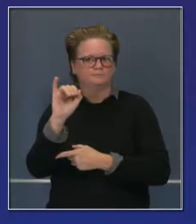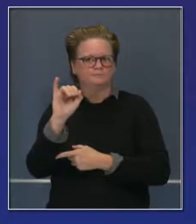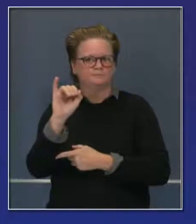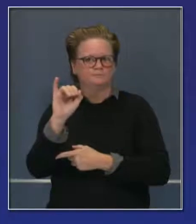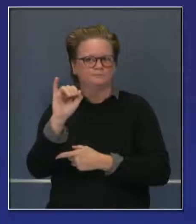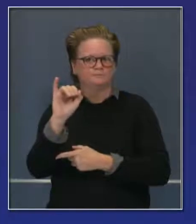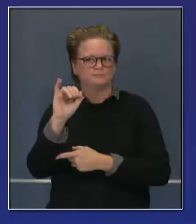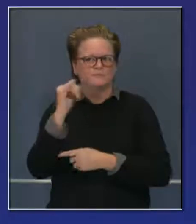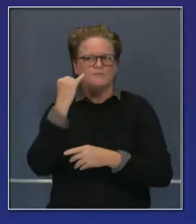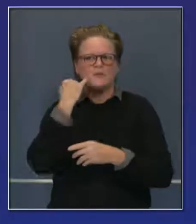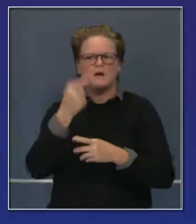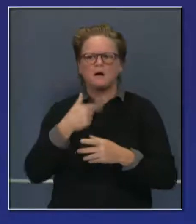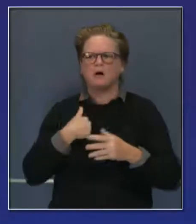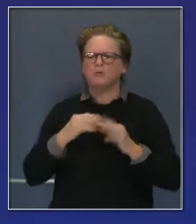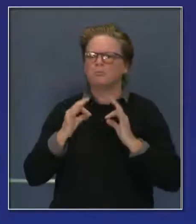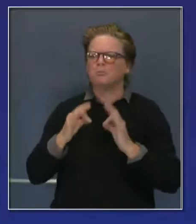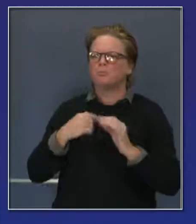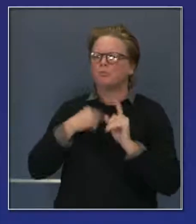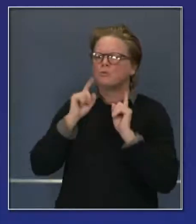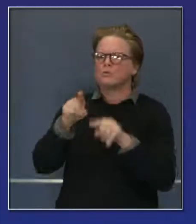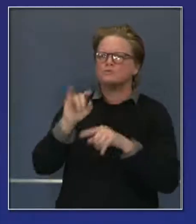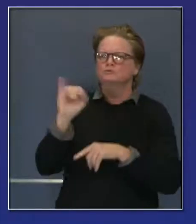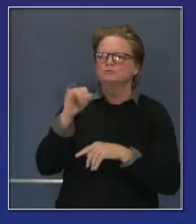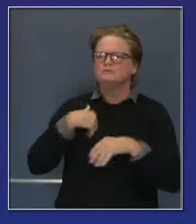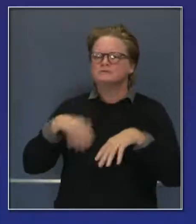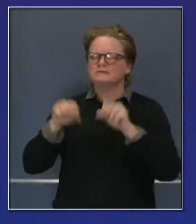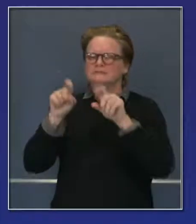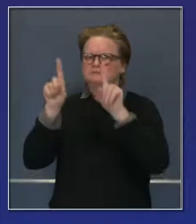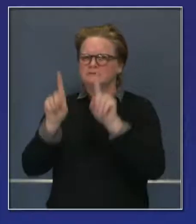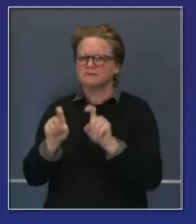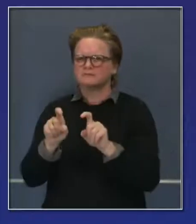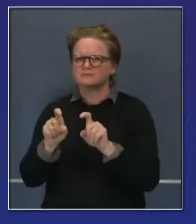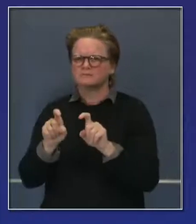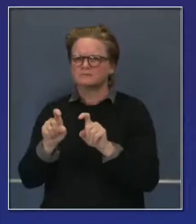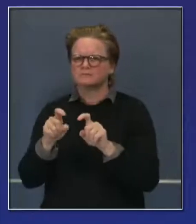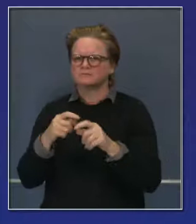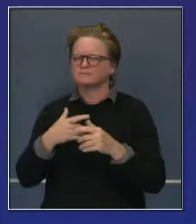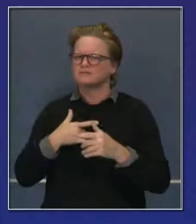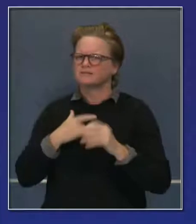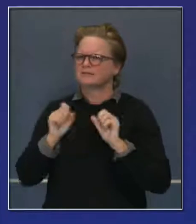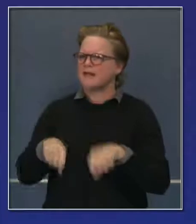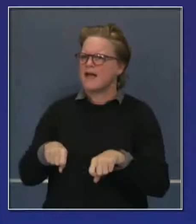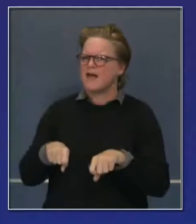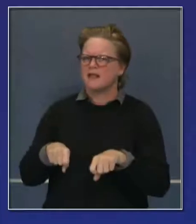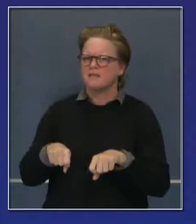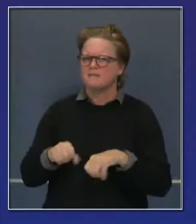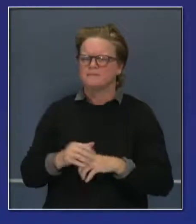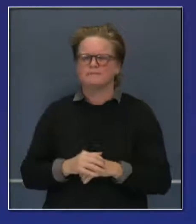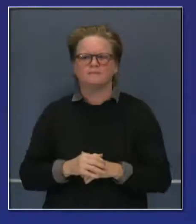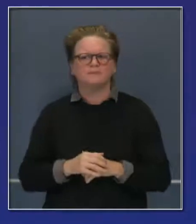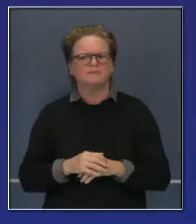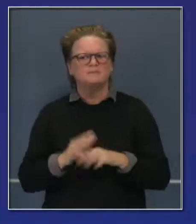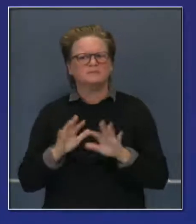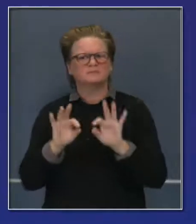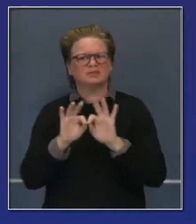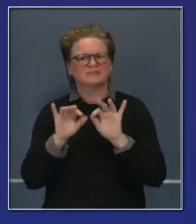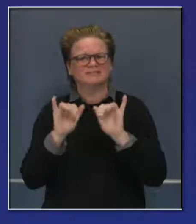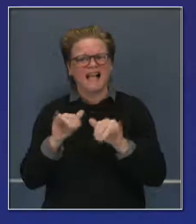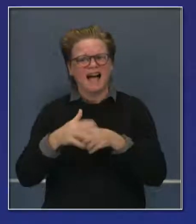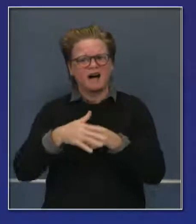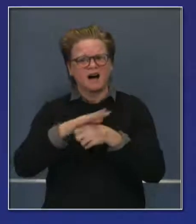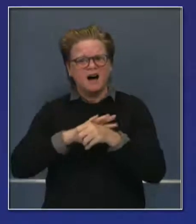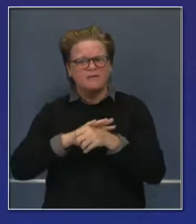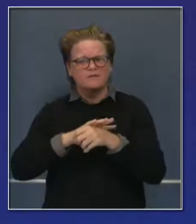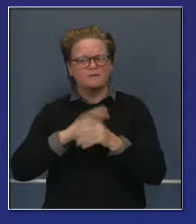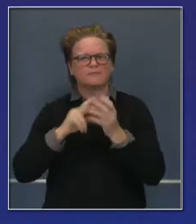mean? Wear your mask all the time, when you should. But also stay covered. If you have insurance, keep that insurance. Now is